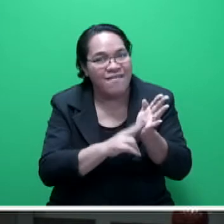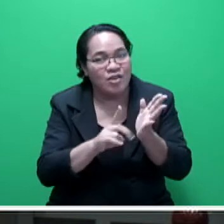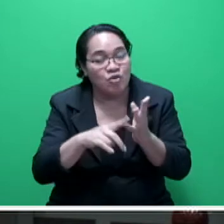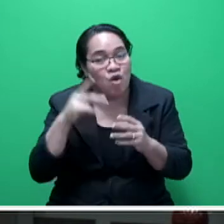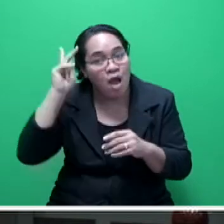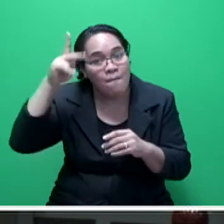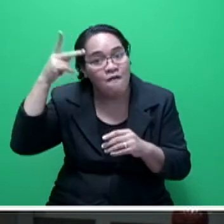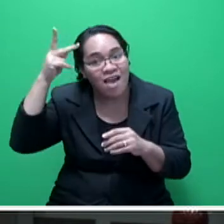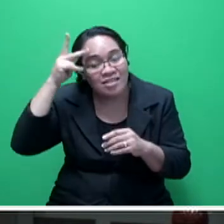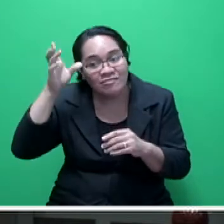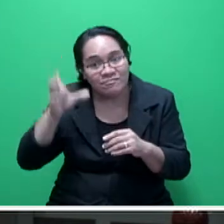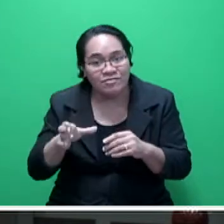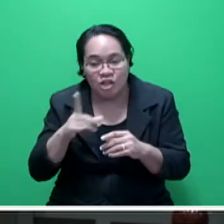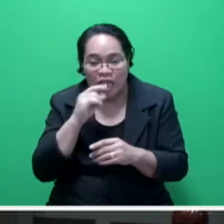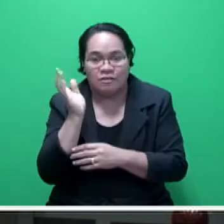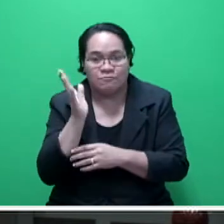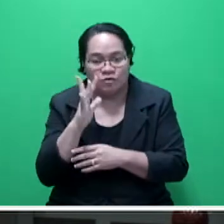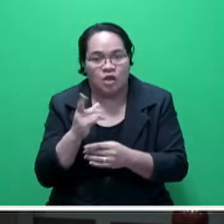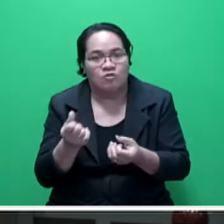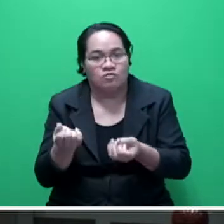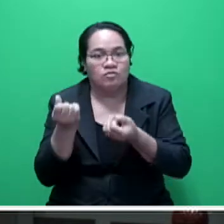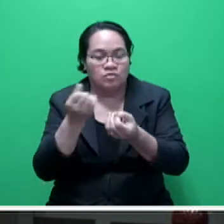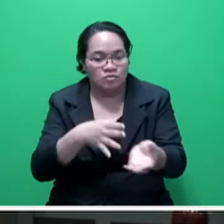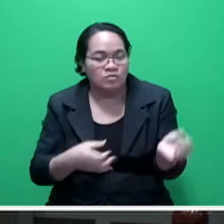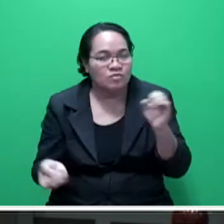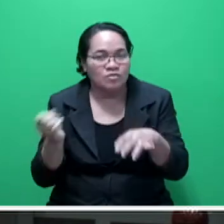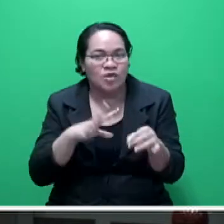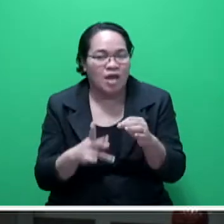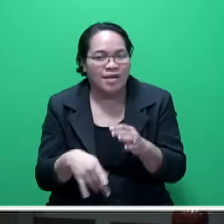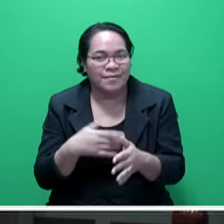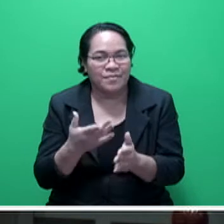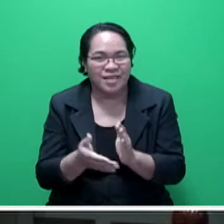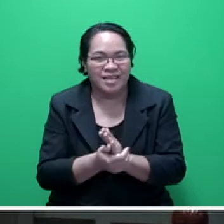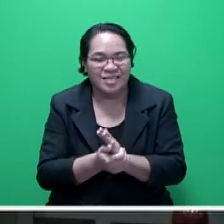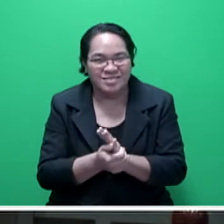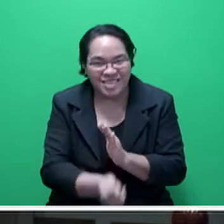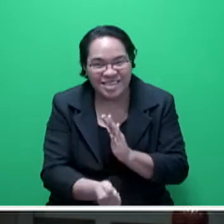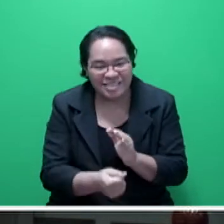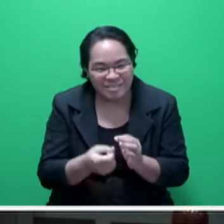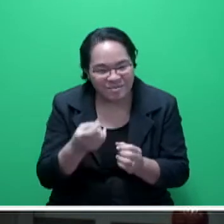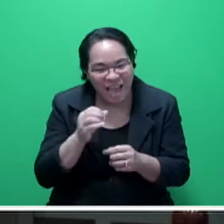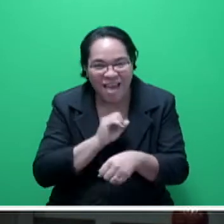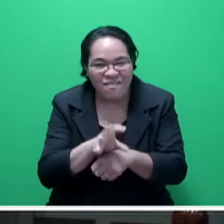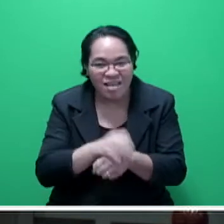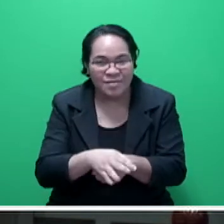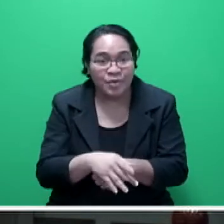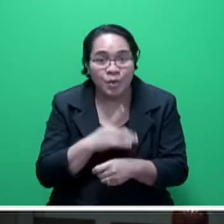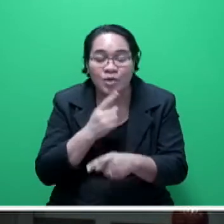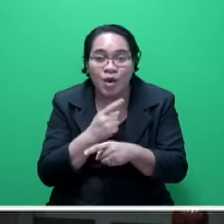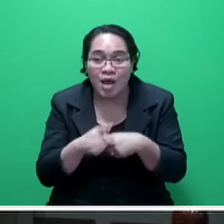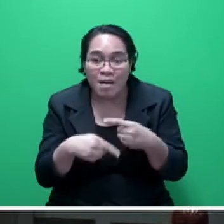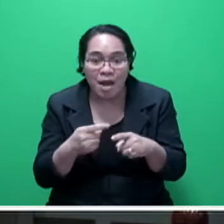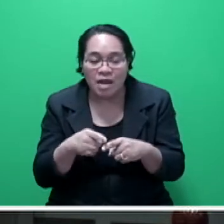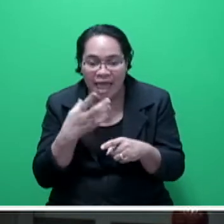professors on areas in which they can make technical contributions. Honourable Speaker, I've talked about how we have the COVID-19 Incident Management